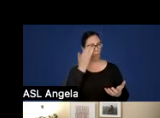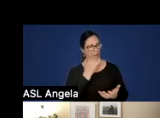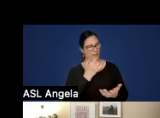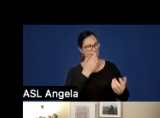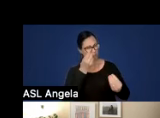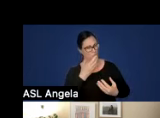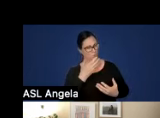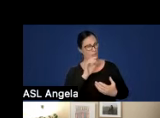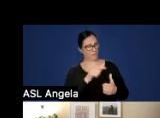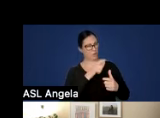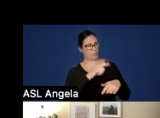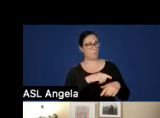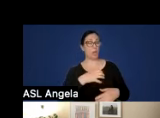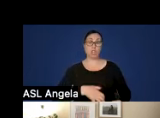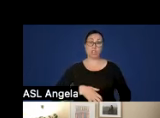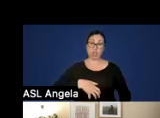Nausea, vomiting, those